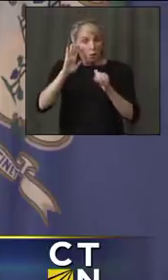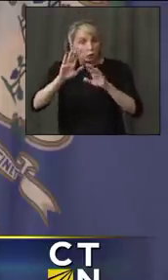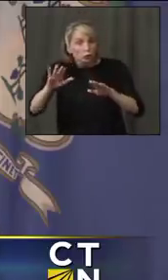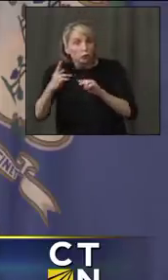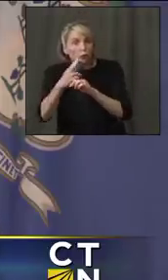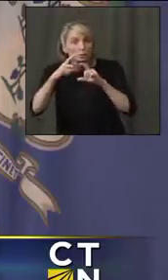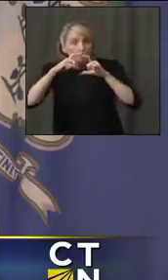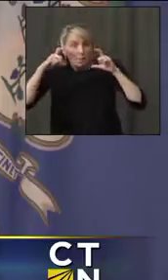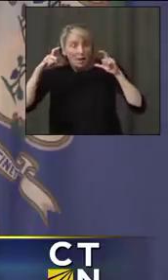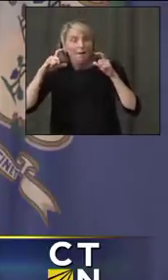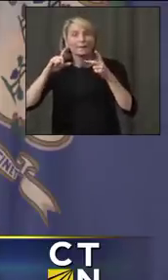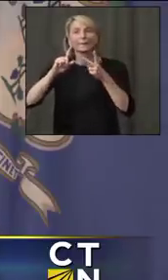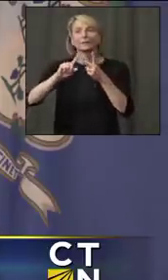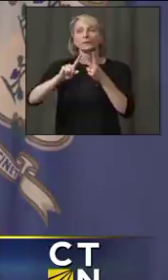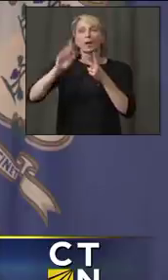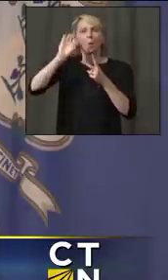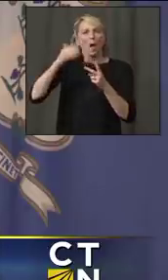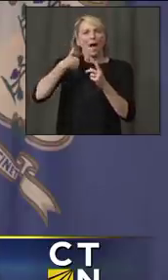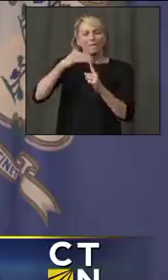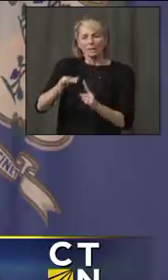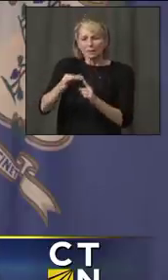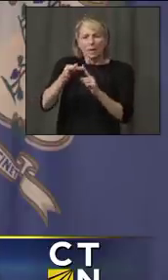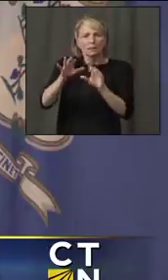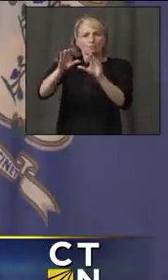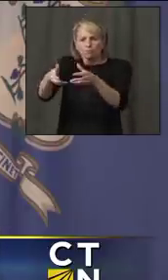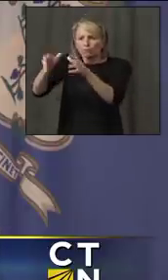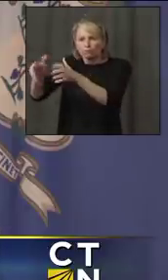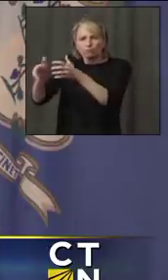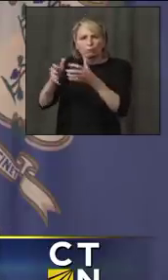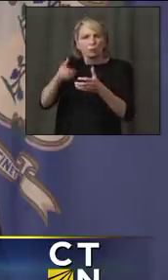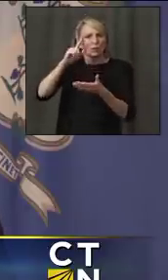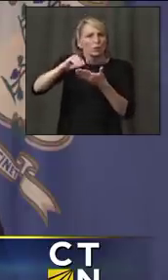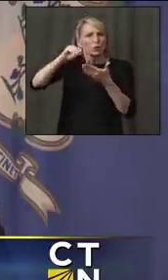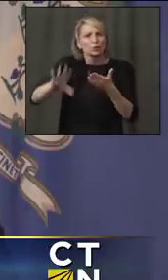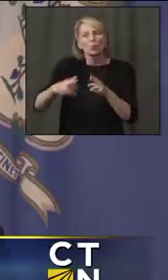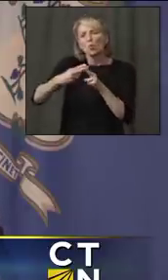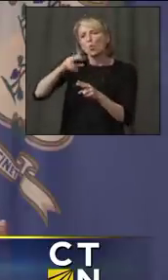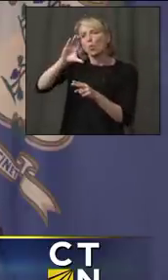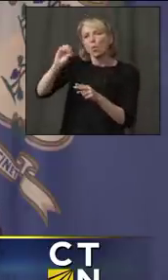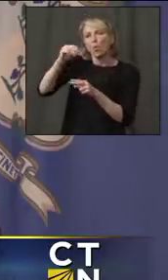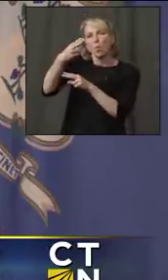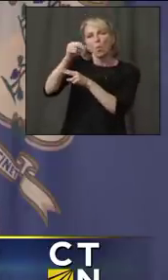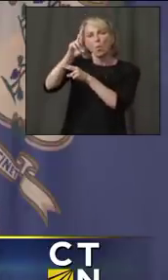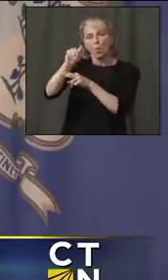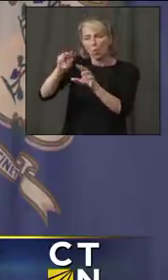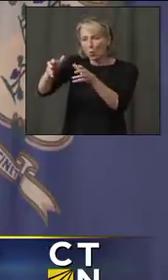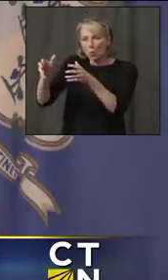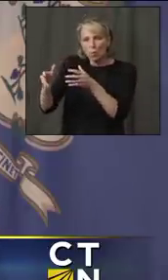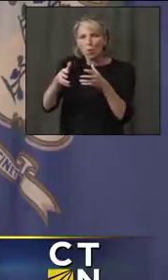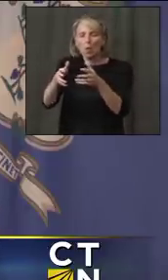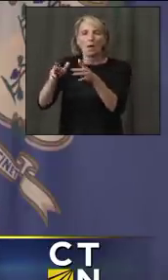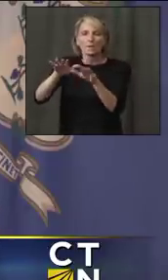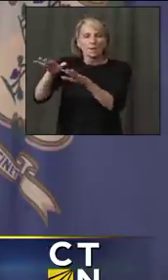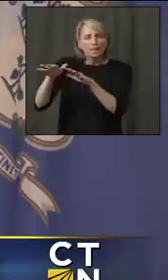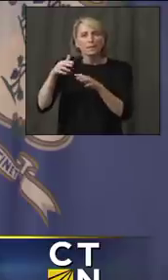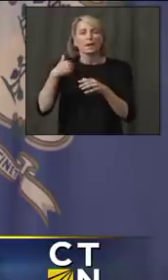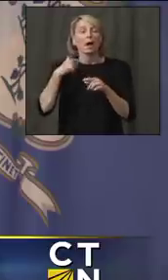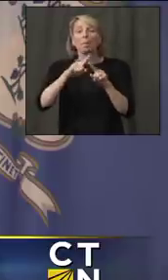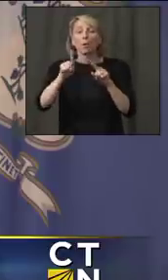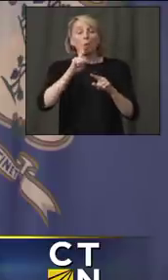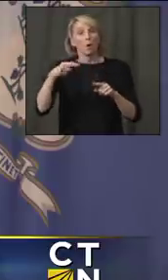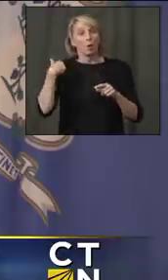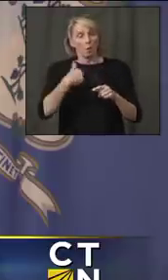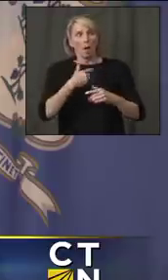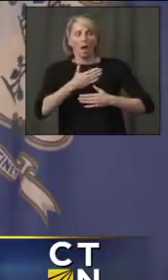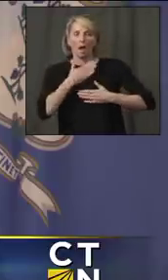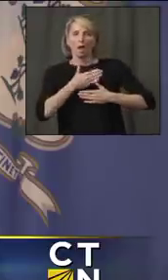that you know, Miguel put into our plan as well. So I was really, you know, pleased that the American Academy sort of reinforced a lot of what we're